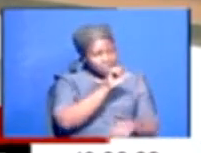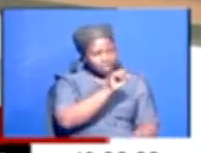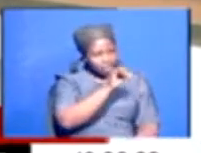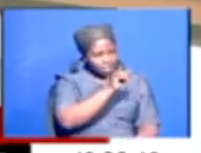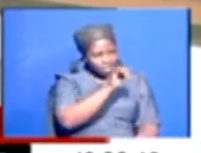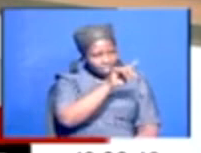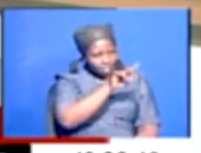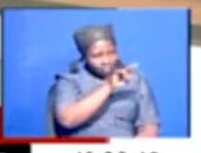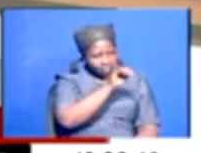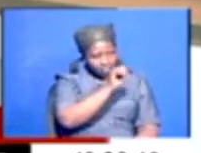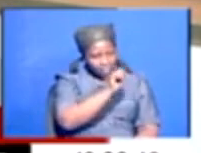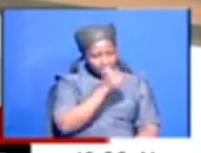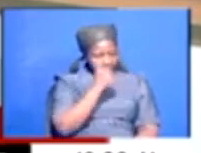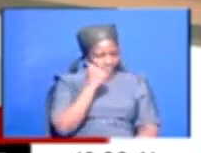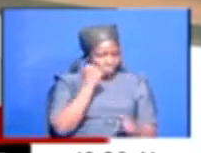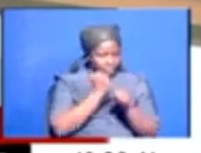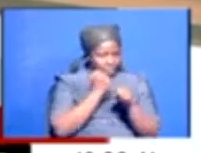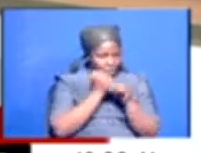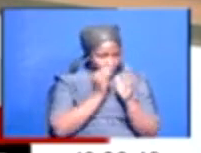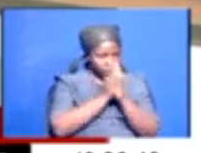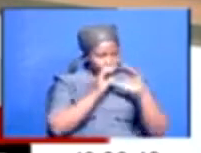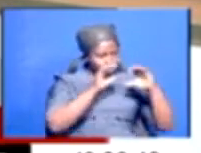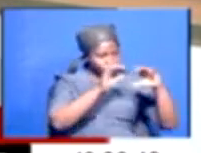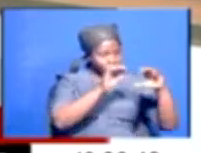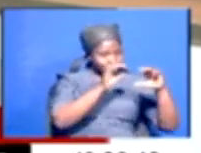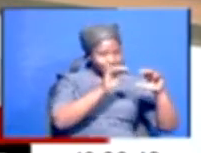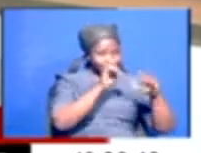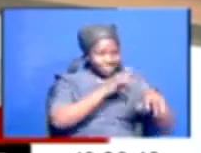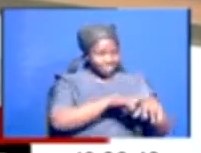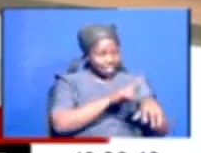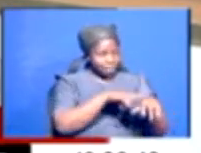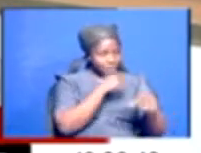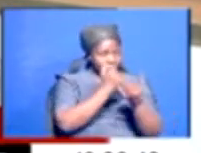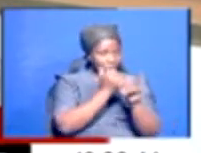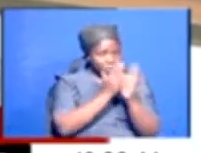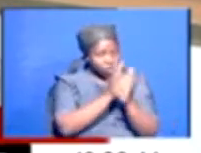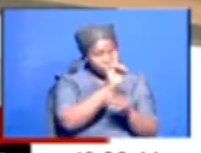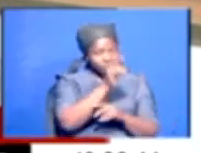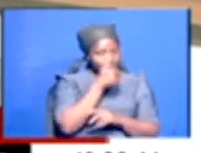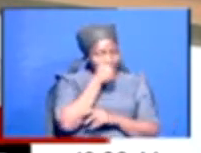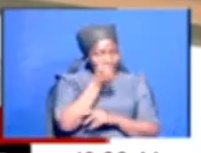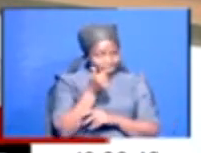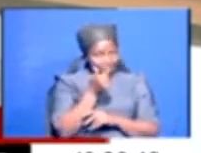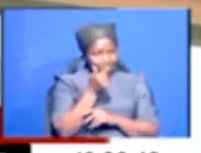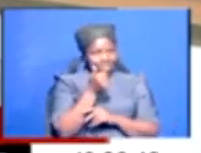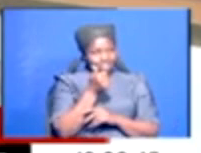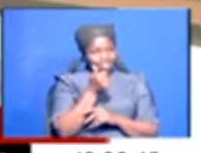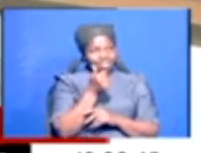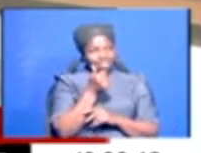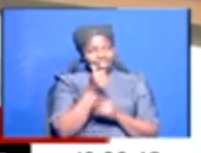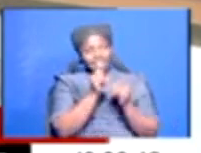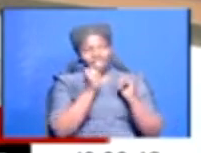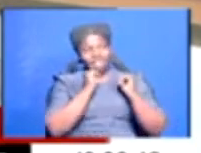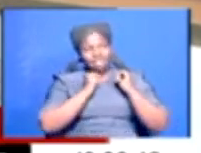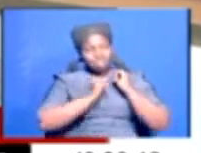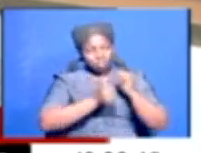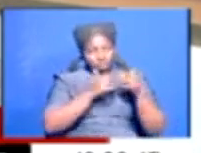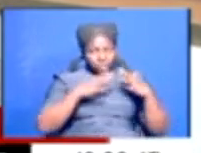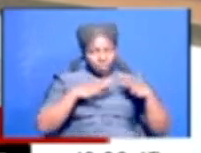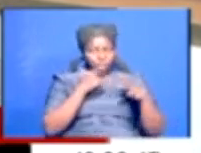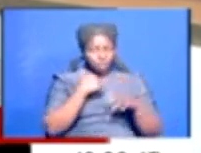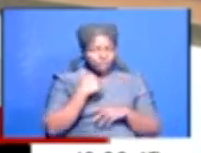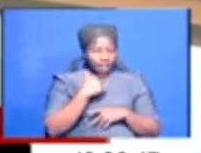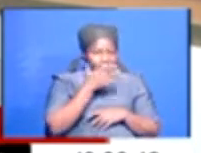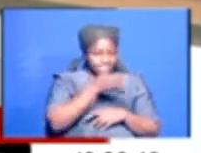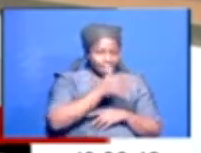Coach Mabel. Tell us about, you know, when you work with one of the best field athletes we've had in the country, what's